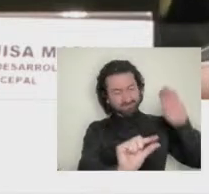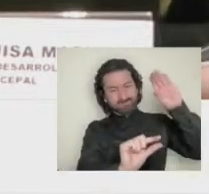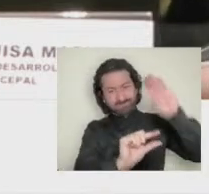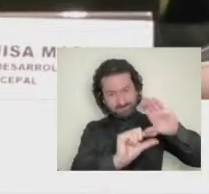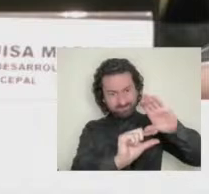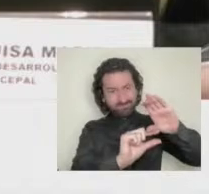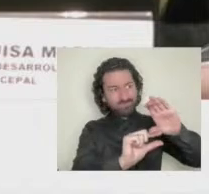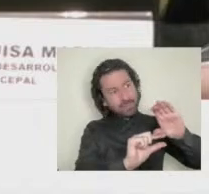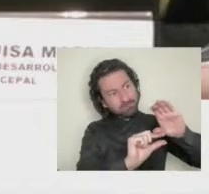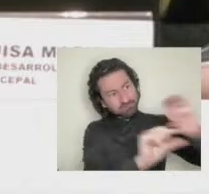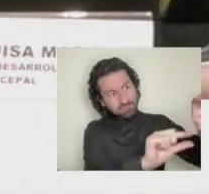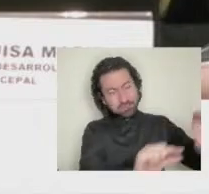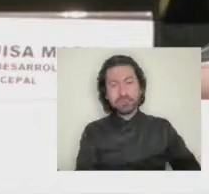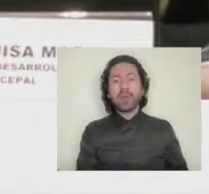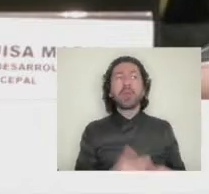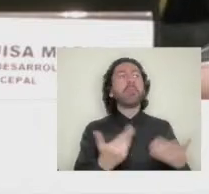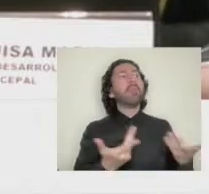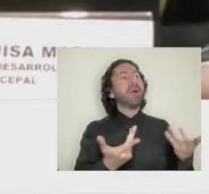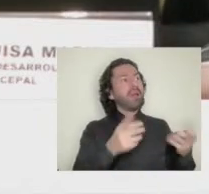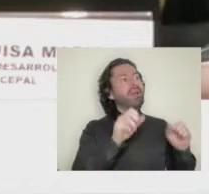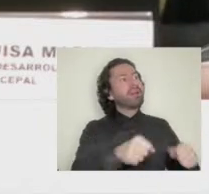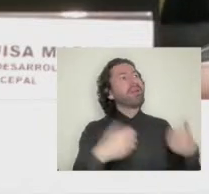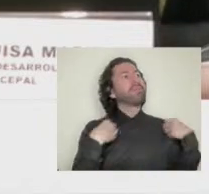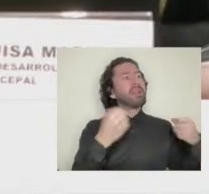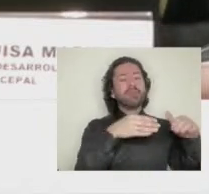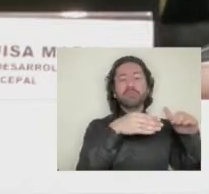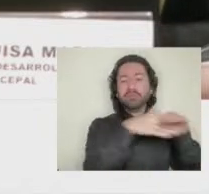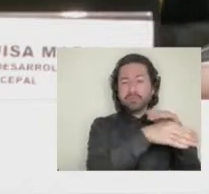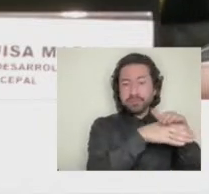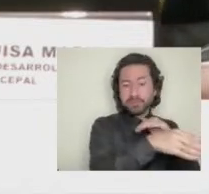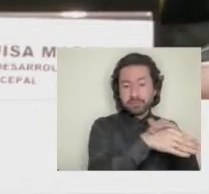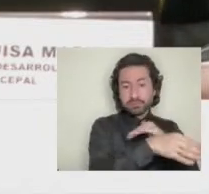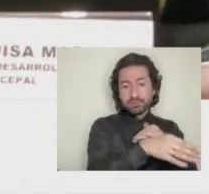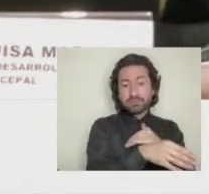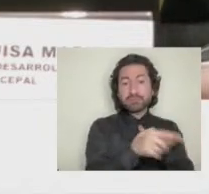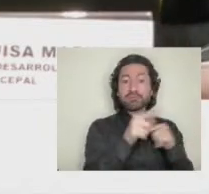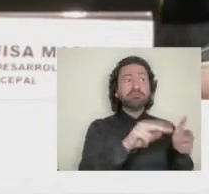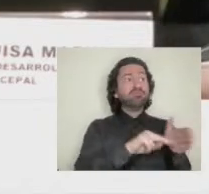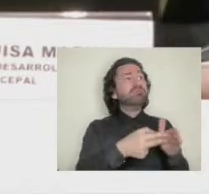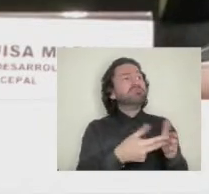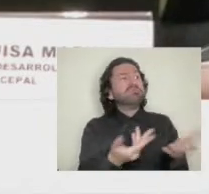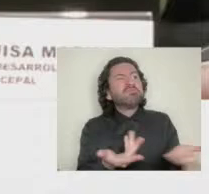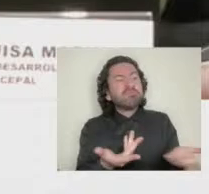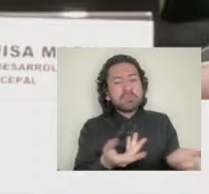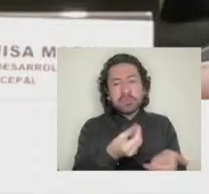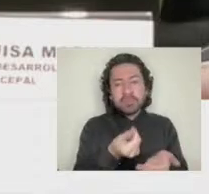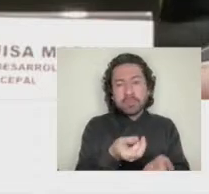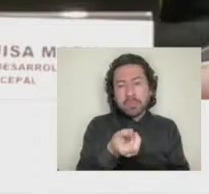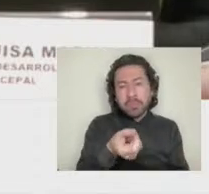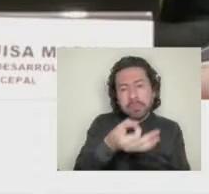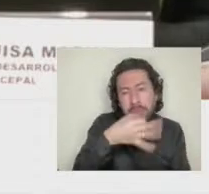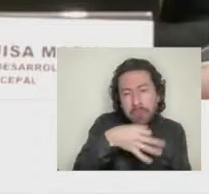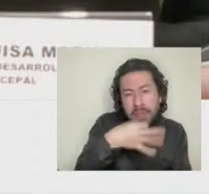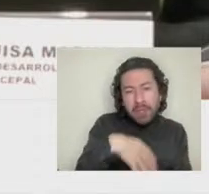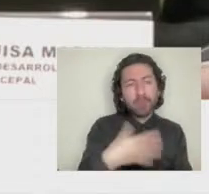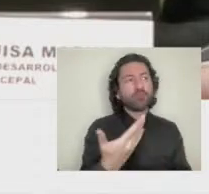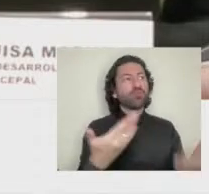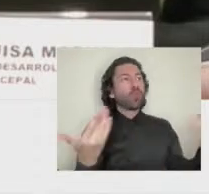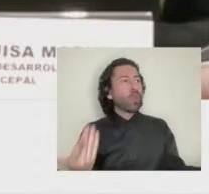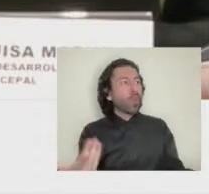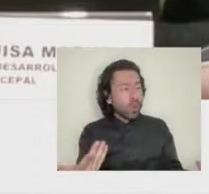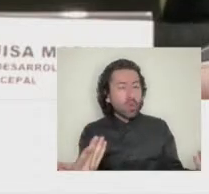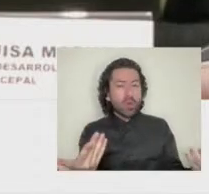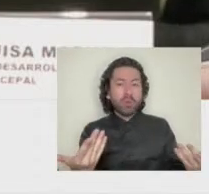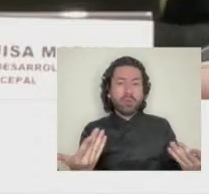out of their family or individual budget to have access to health, and this For example, is usually used